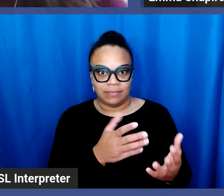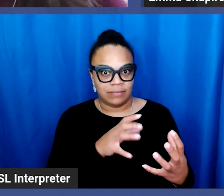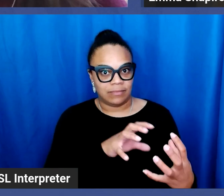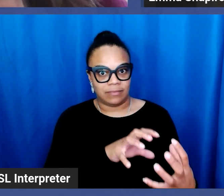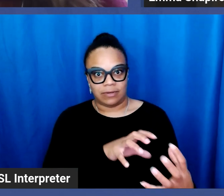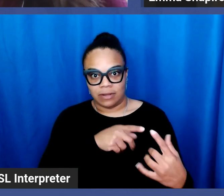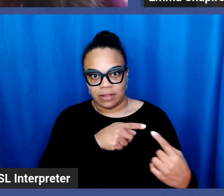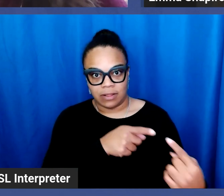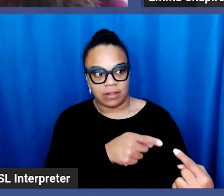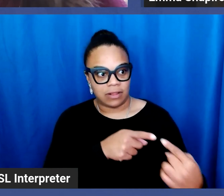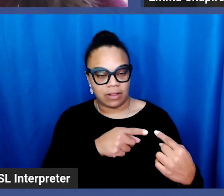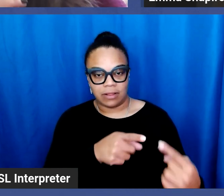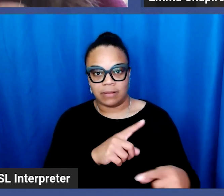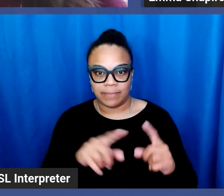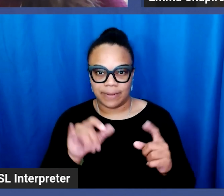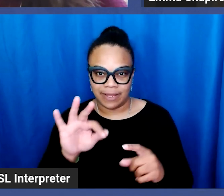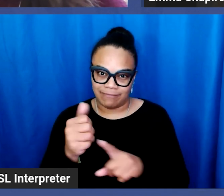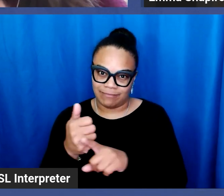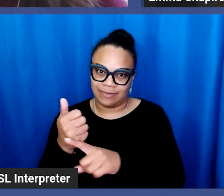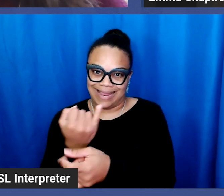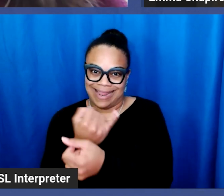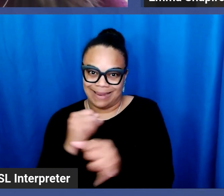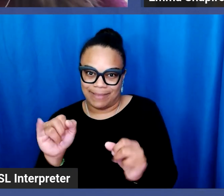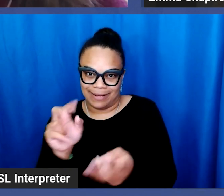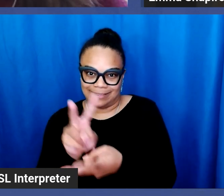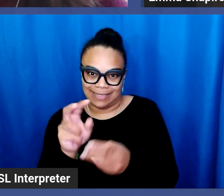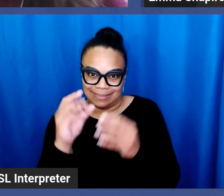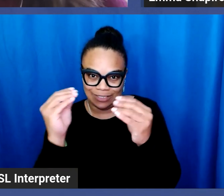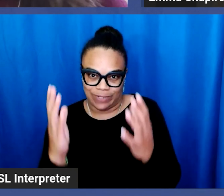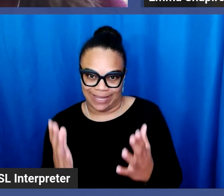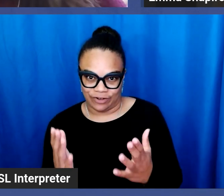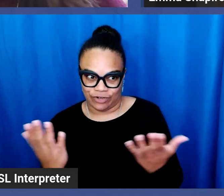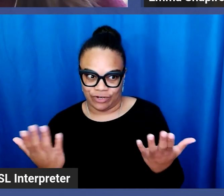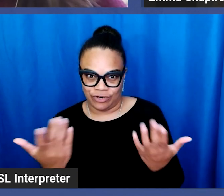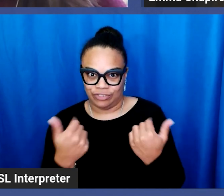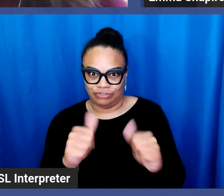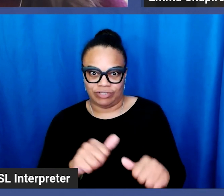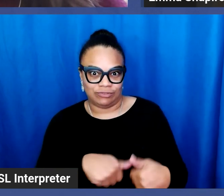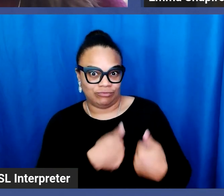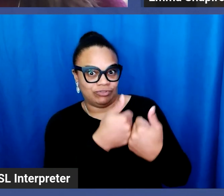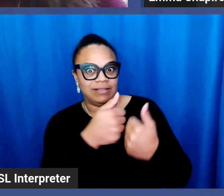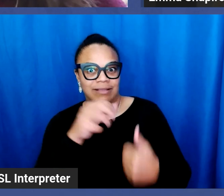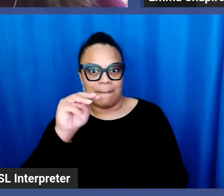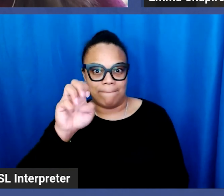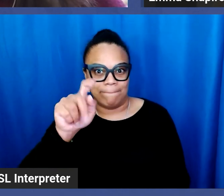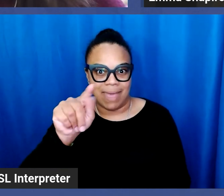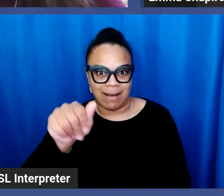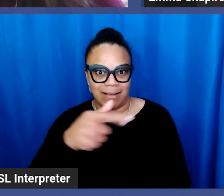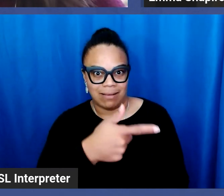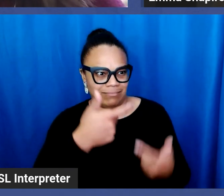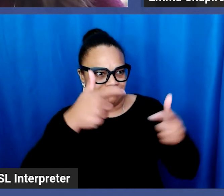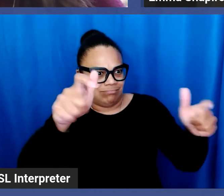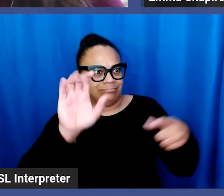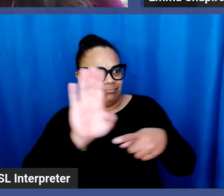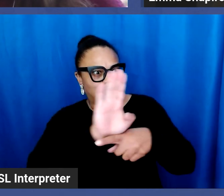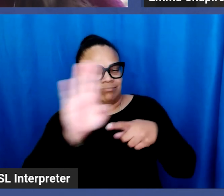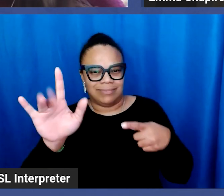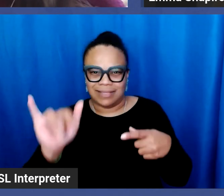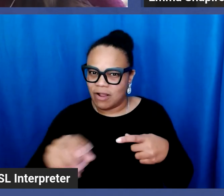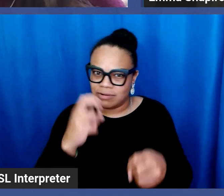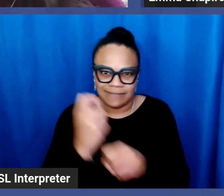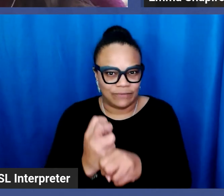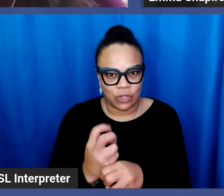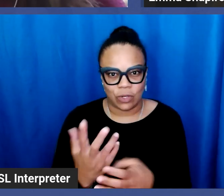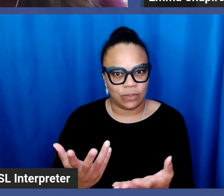pull. And if you're an independent sex educator, trying to take on Meta, this massive corporation, it can be really difficult. So I